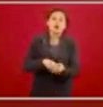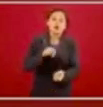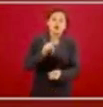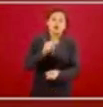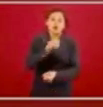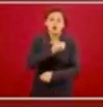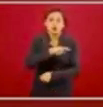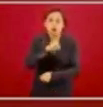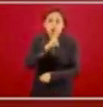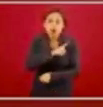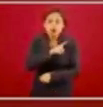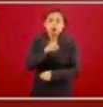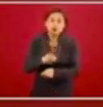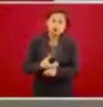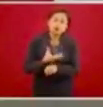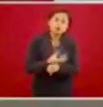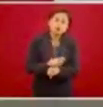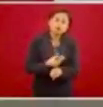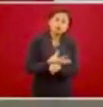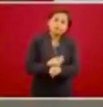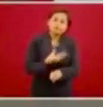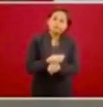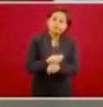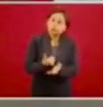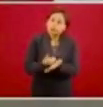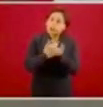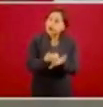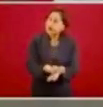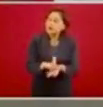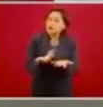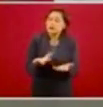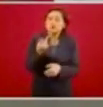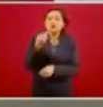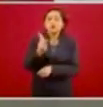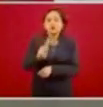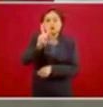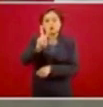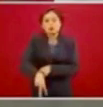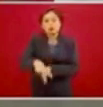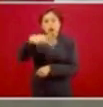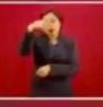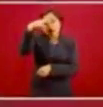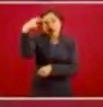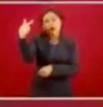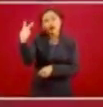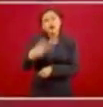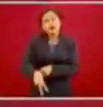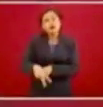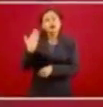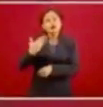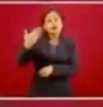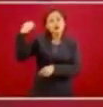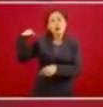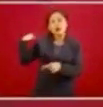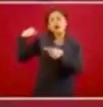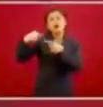health system, work in spite of its limitations.